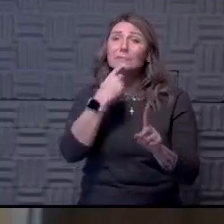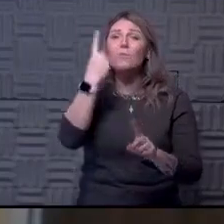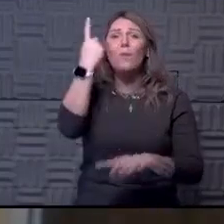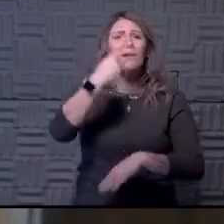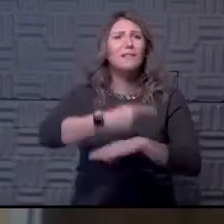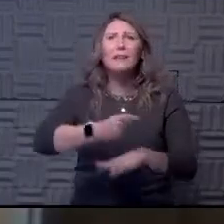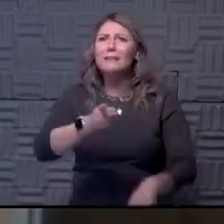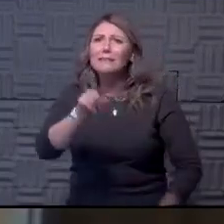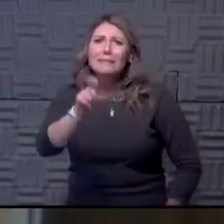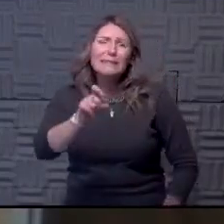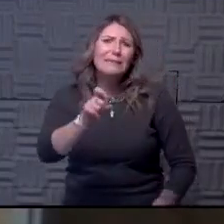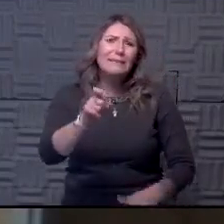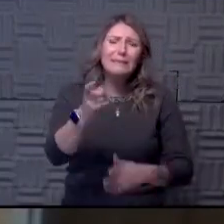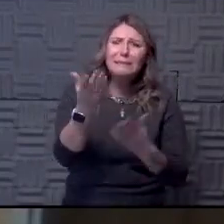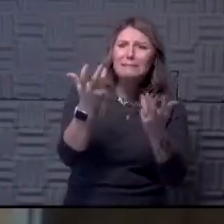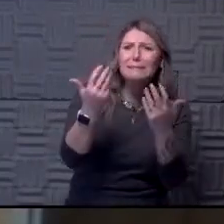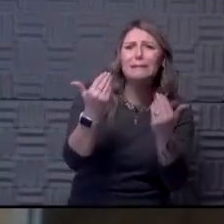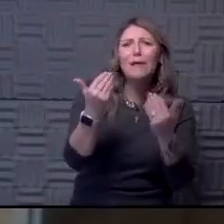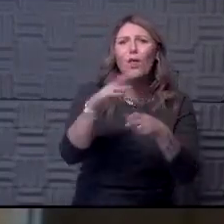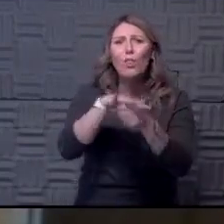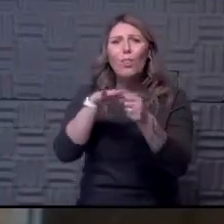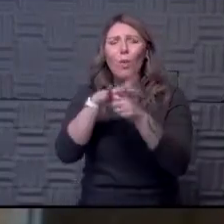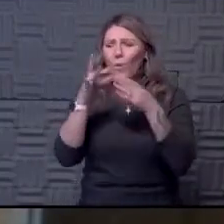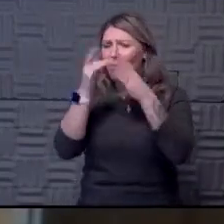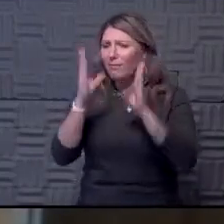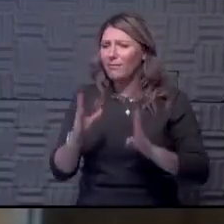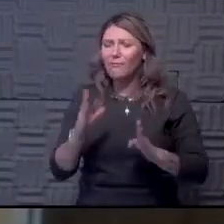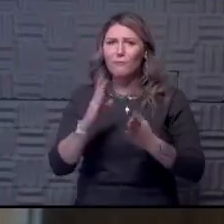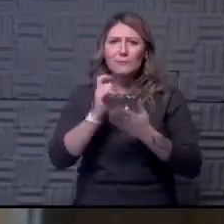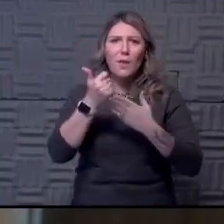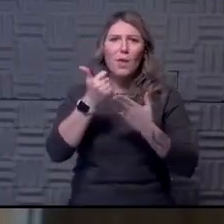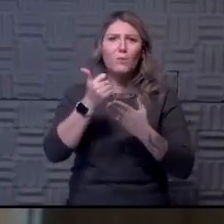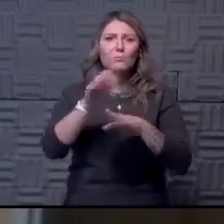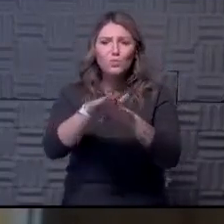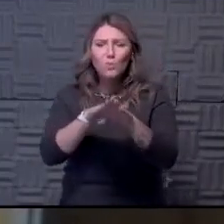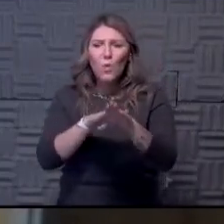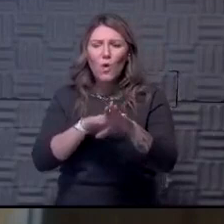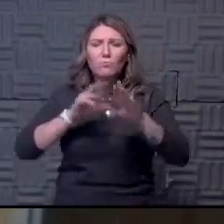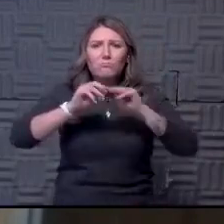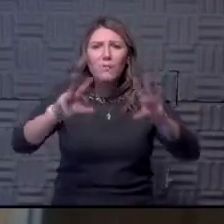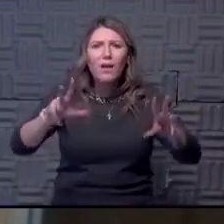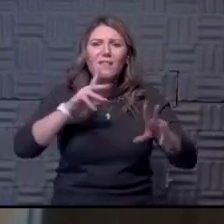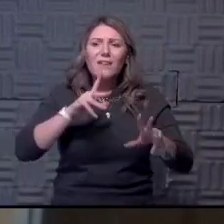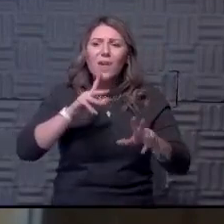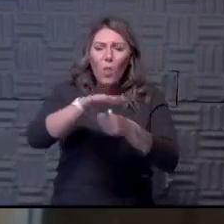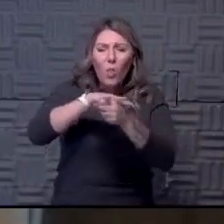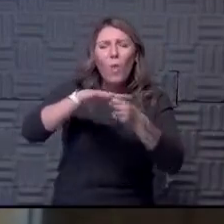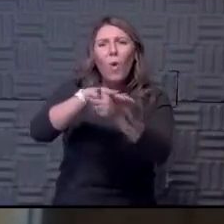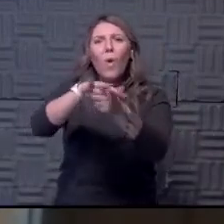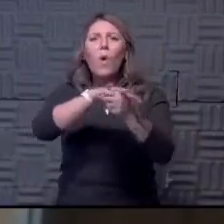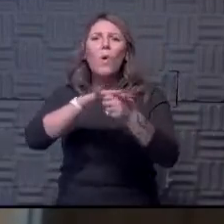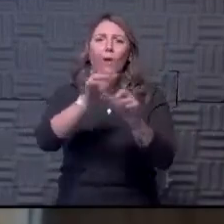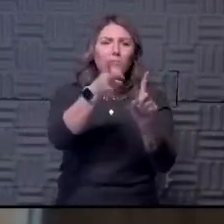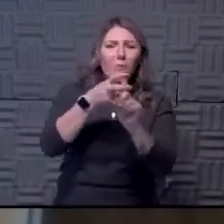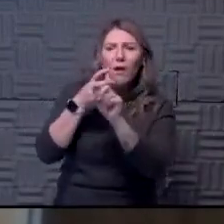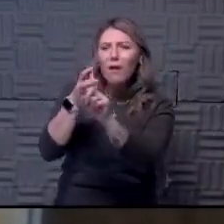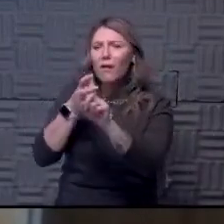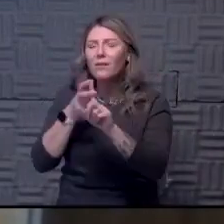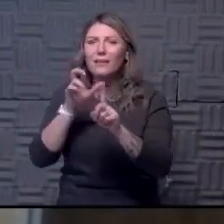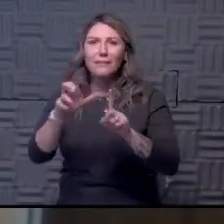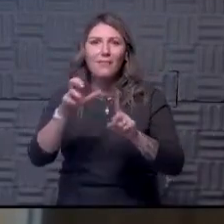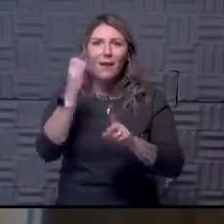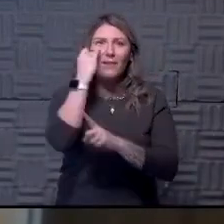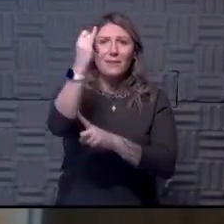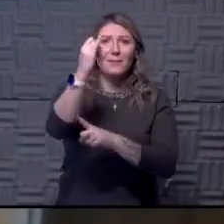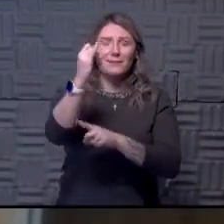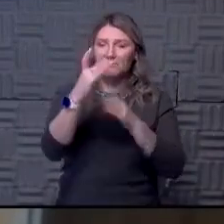we've got to get more local leaders helping to slow the spread. We got to get more local people in communities. That idea led to a